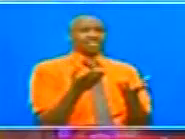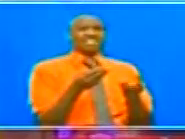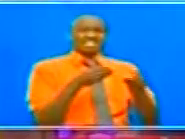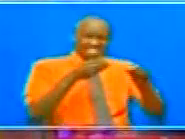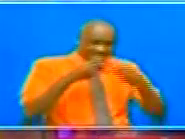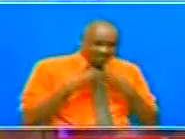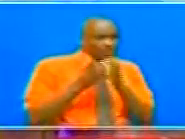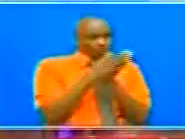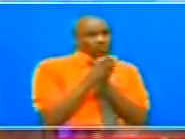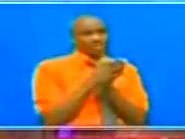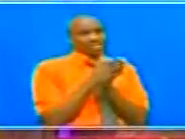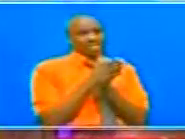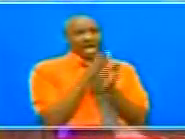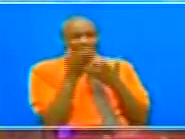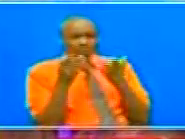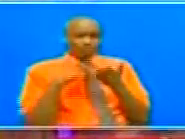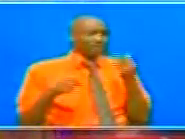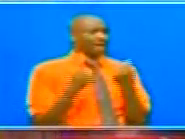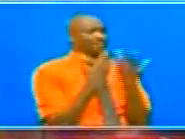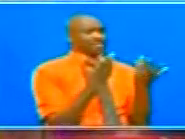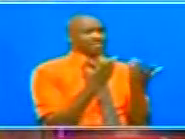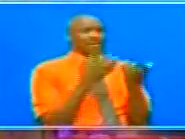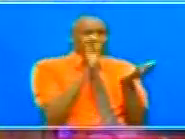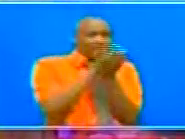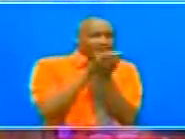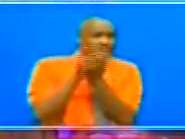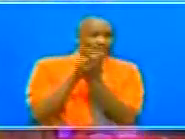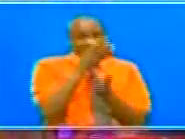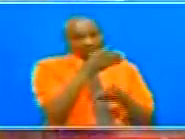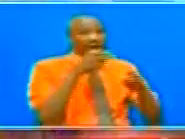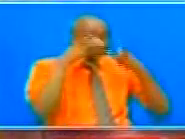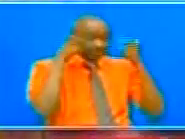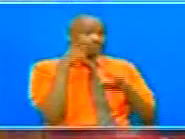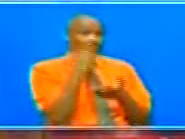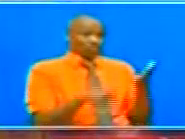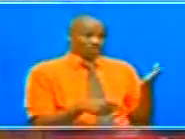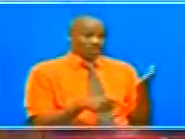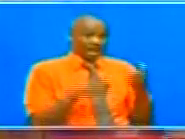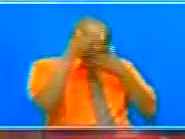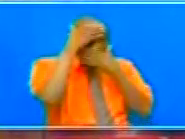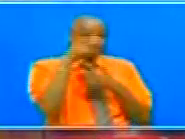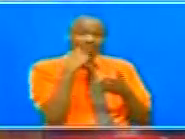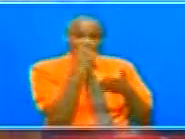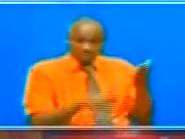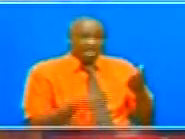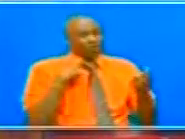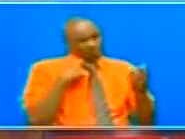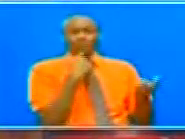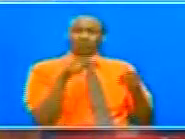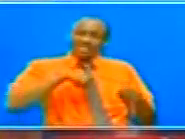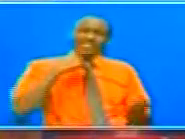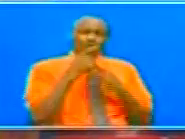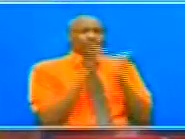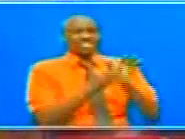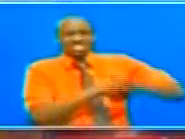a narrative to the contrary of what propaganda Al-Shabaab is giving. Mm. We have talked to the chiefs, we have talked to the women,